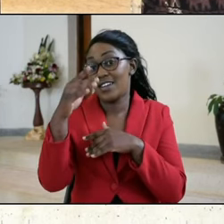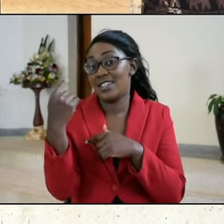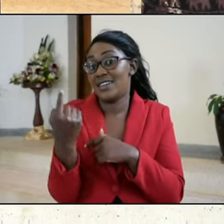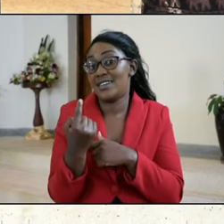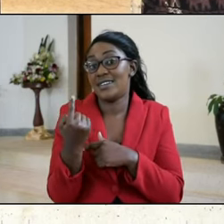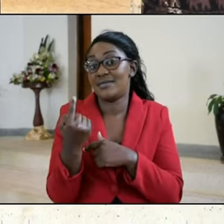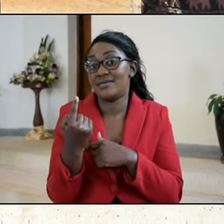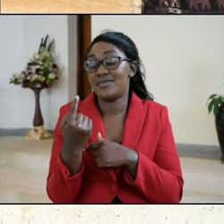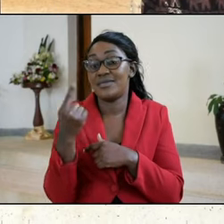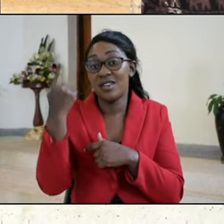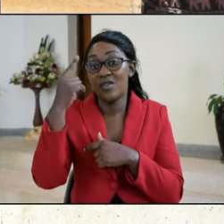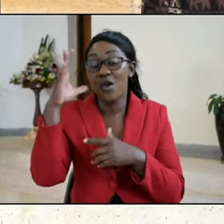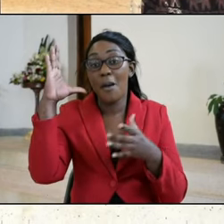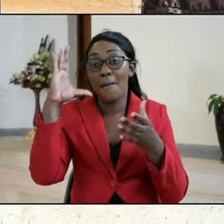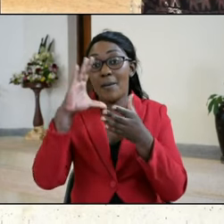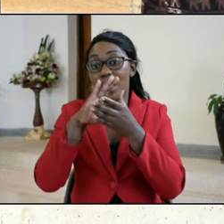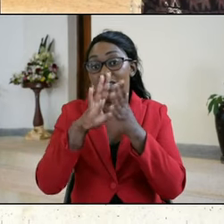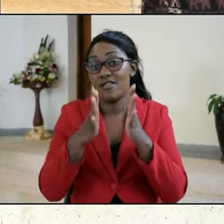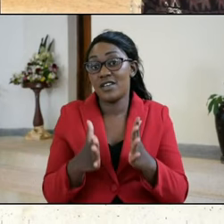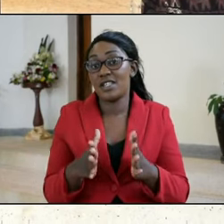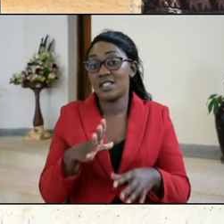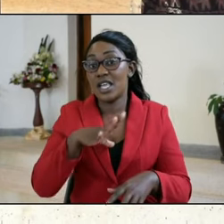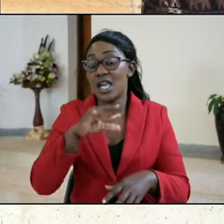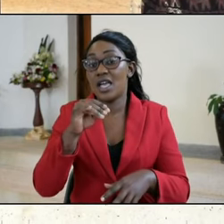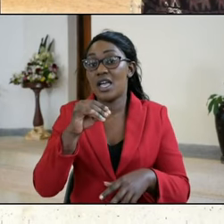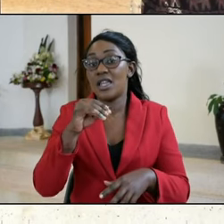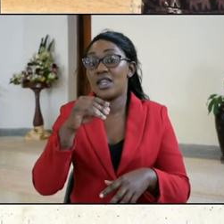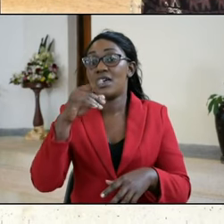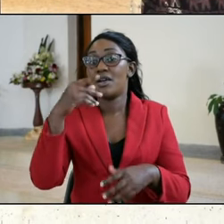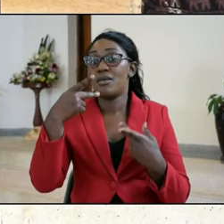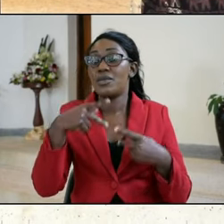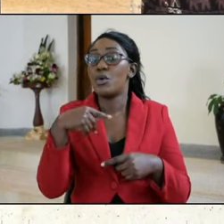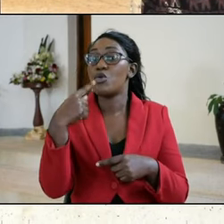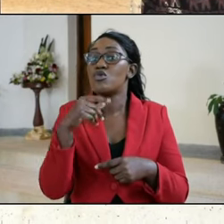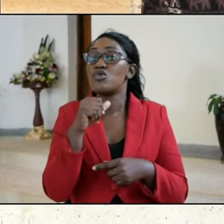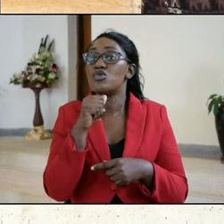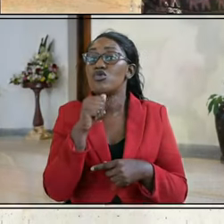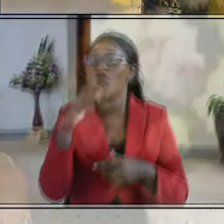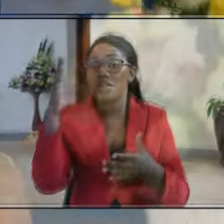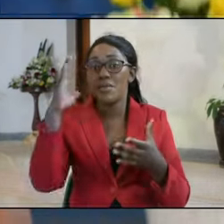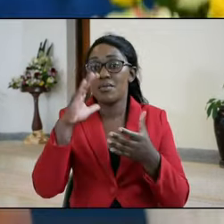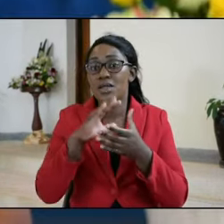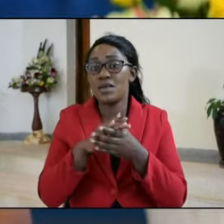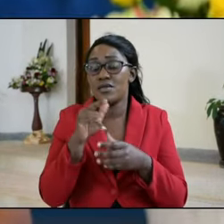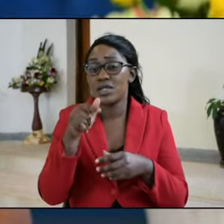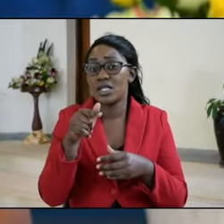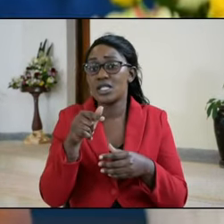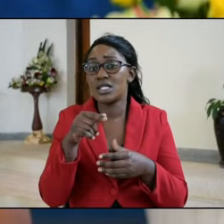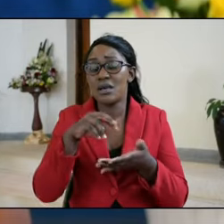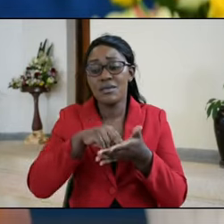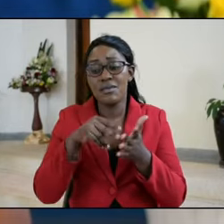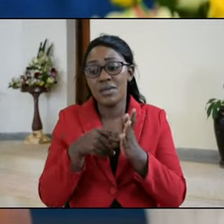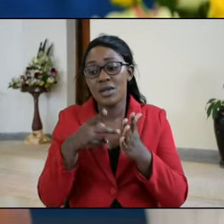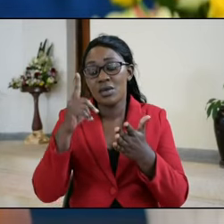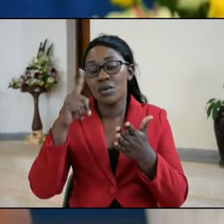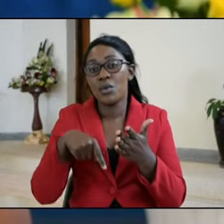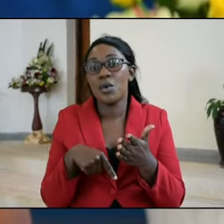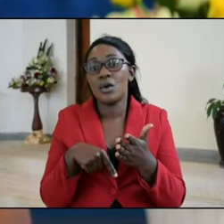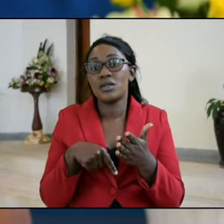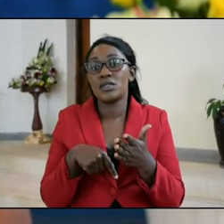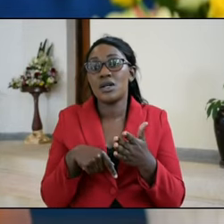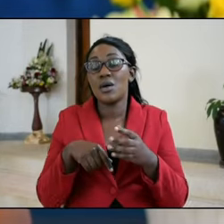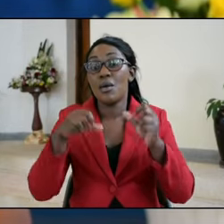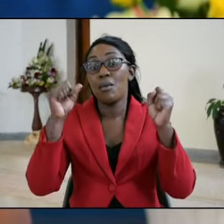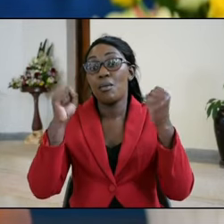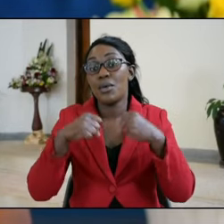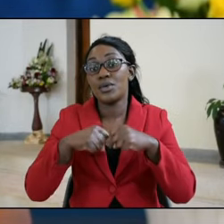and non-believers, panelists, what does this really mean? Is it possible